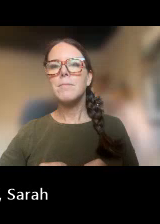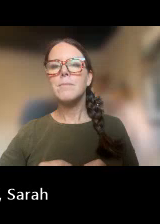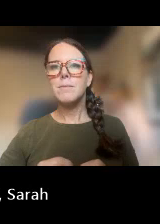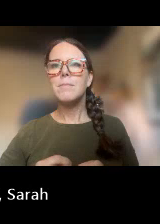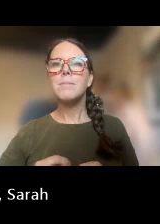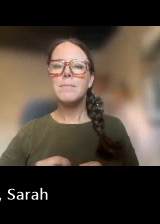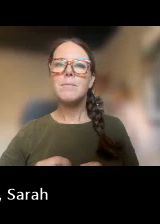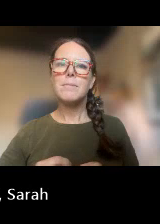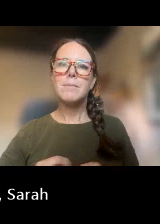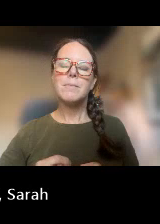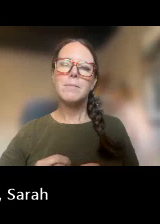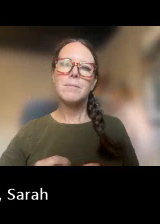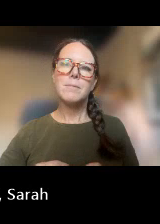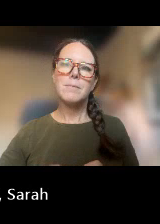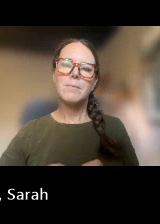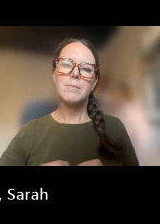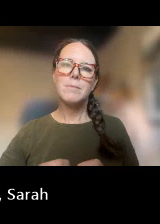recreational-y.